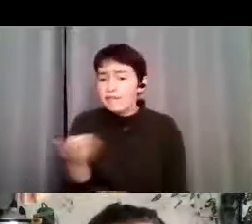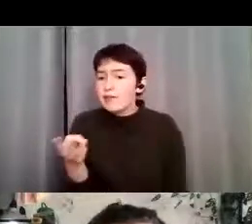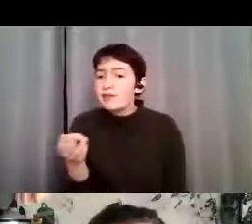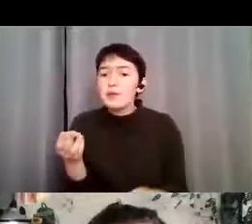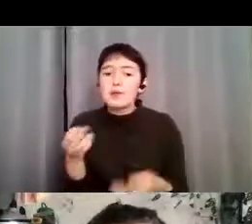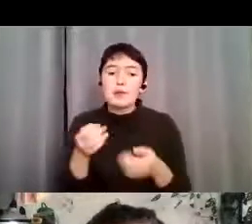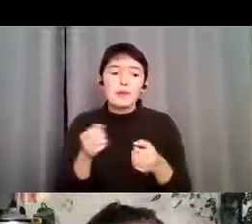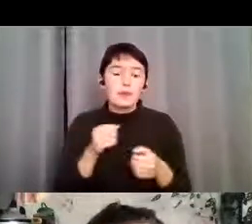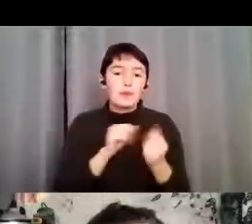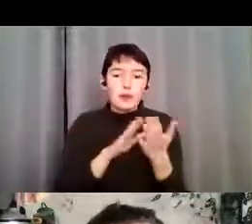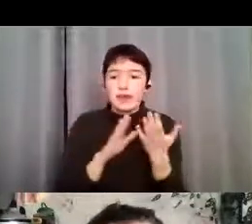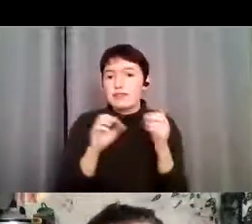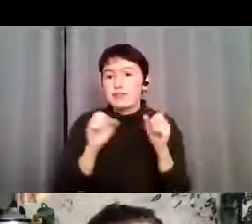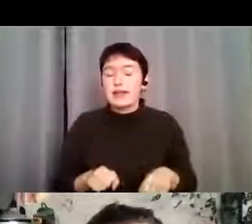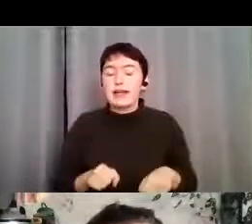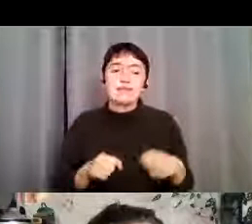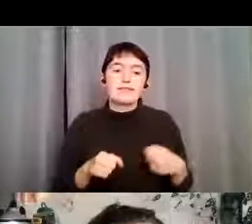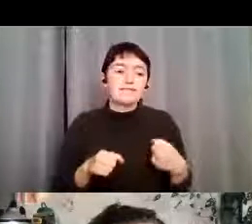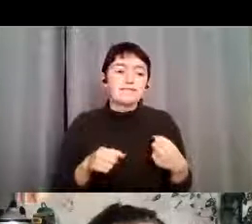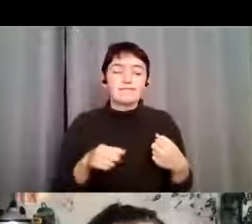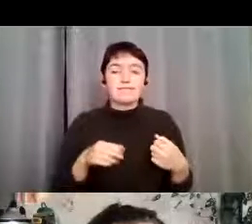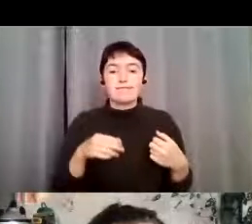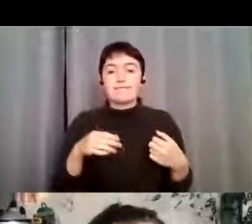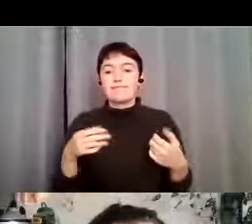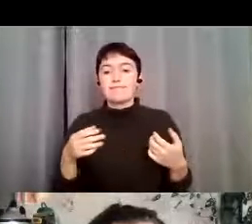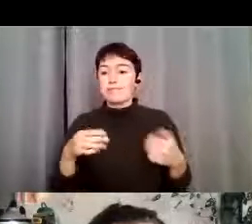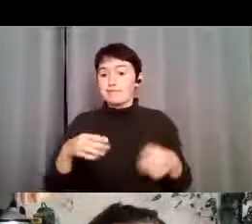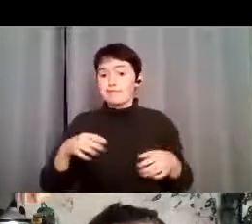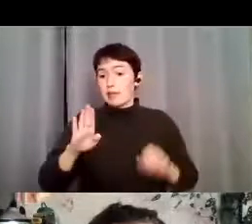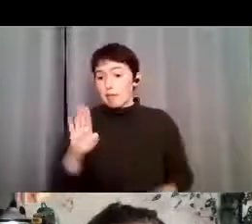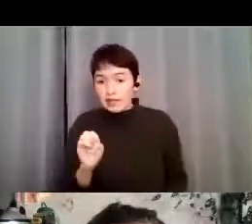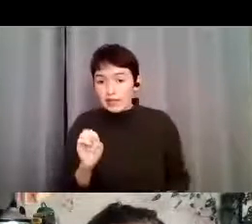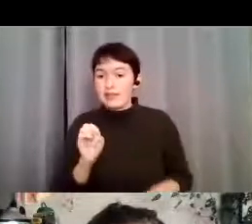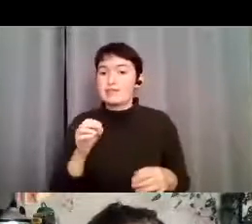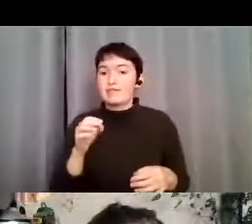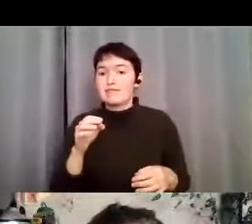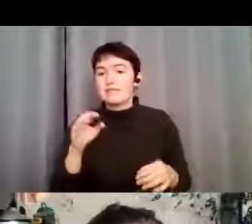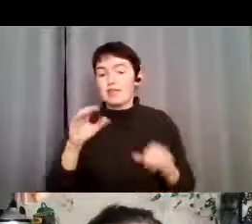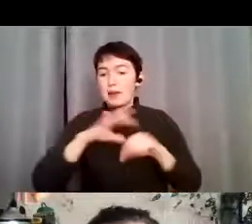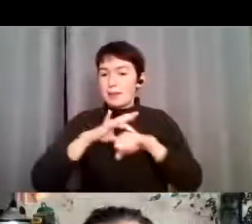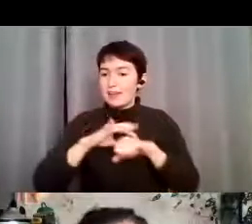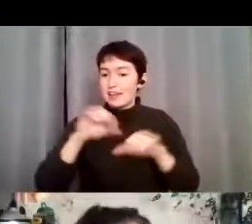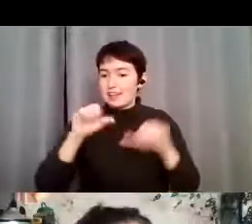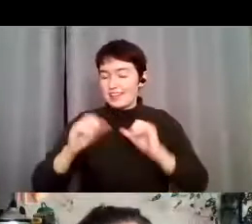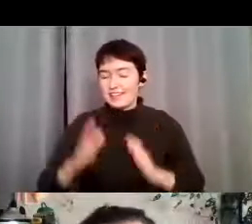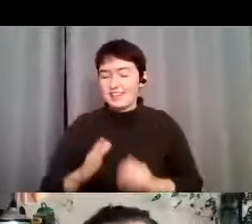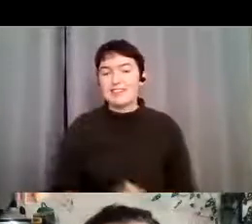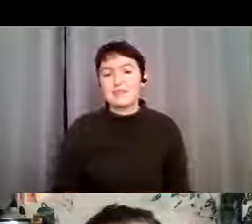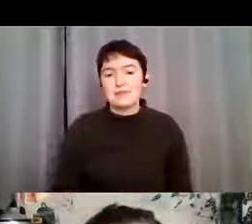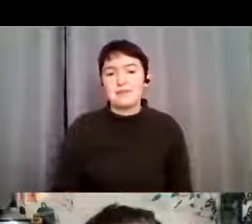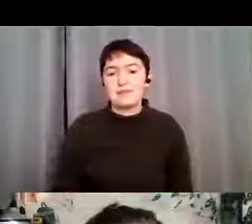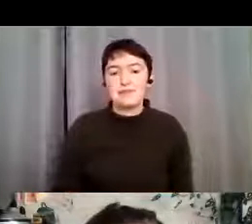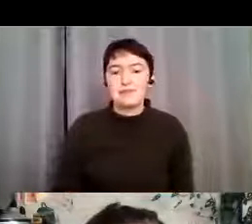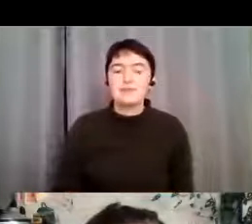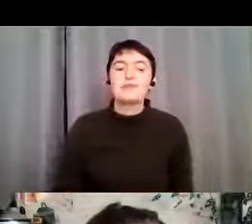ways in which one can be a planetary scientist. And as I mentioned, I spend a lot